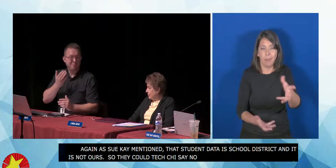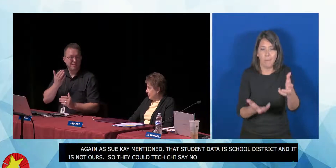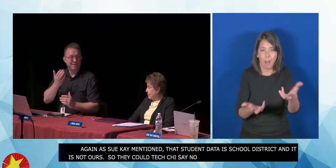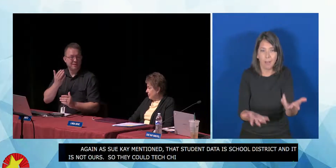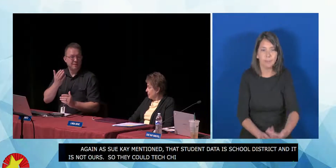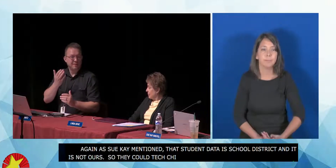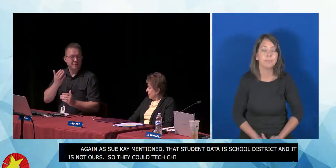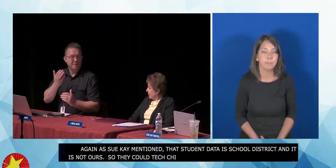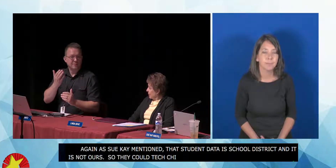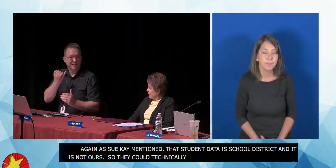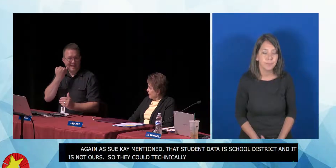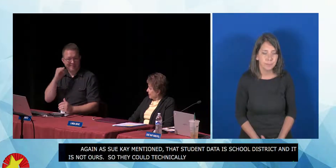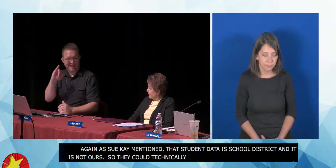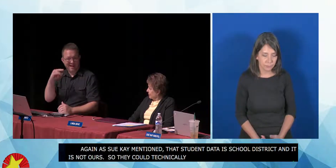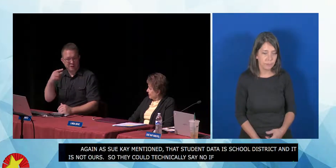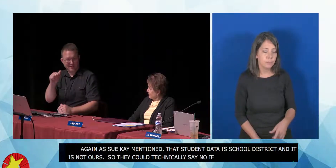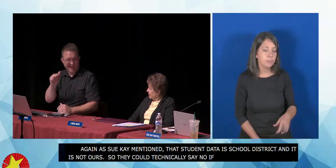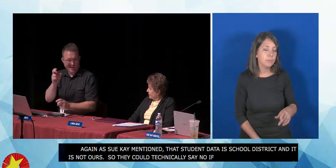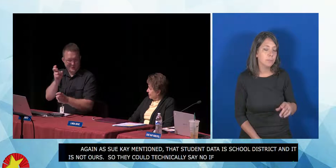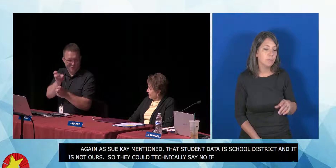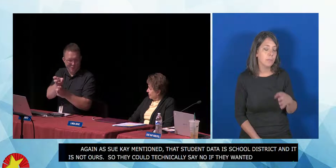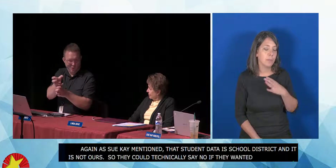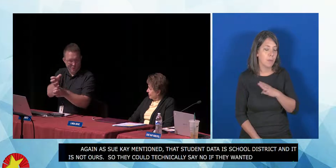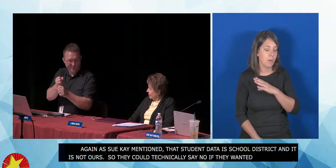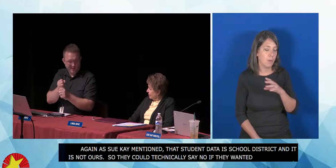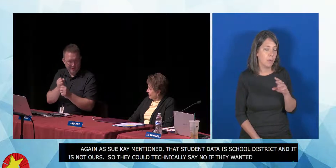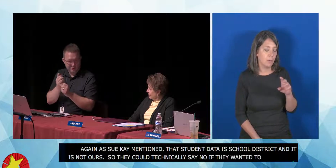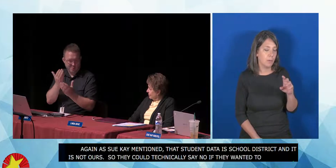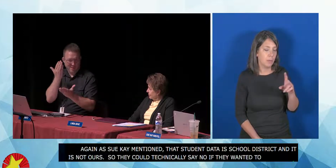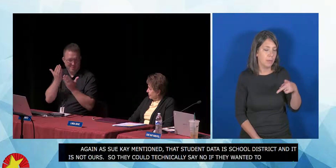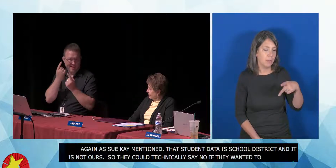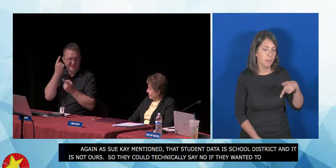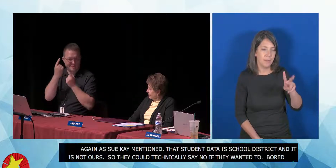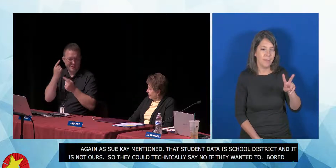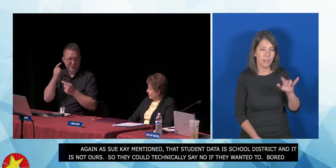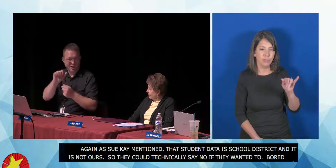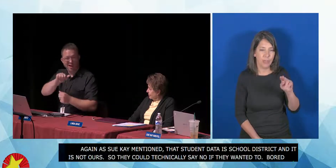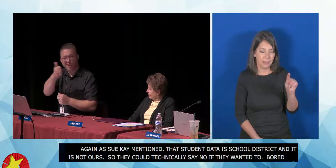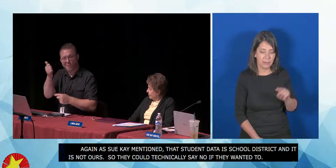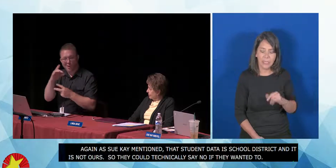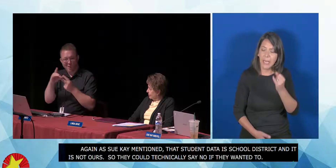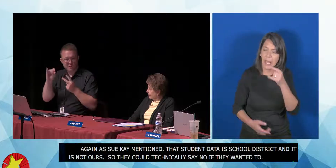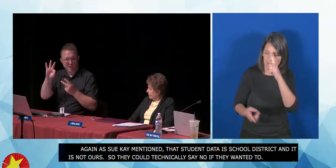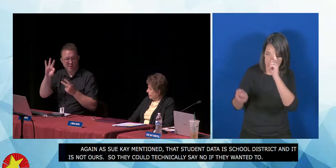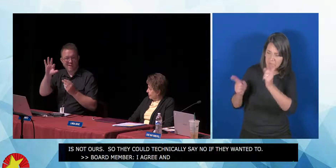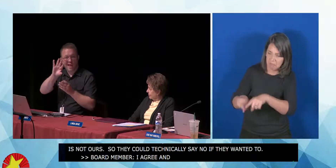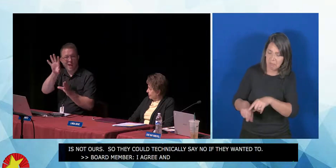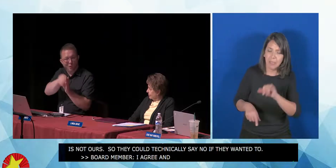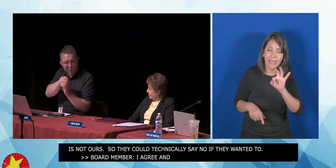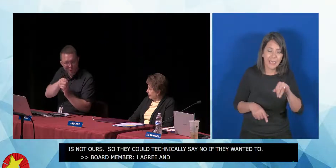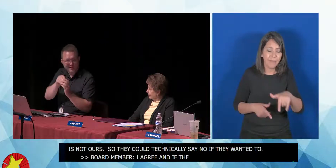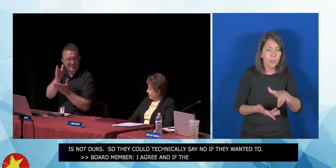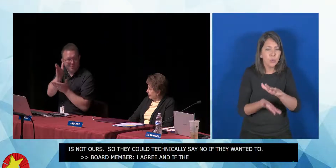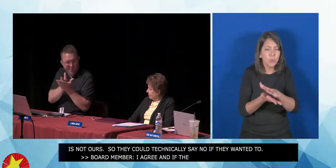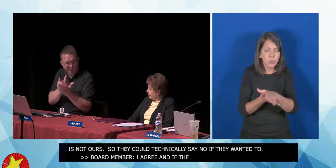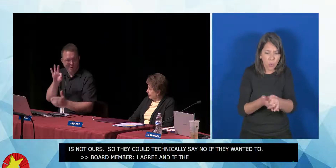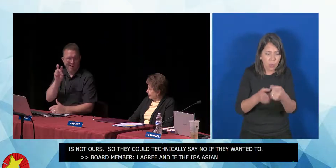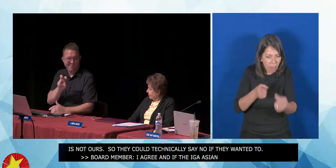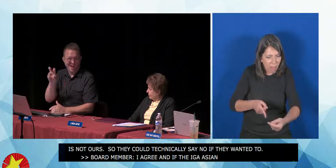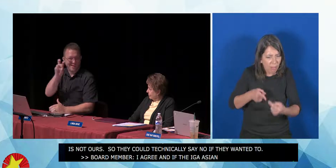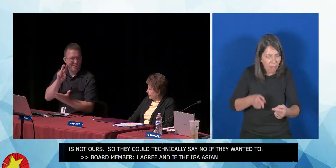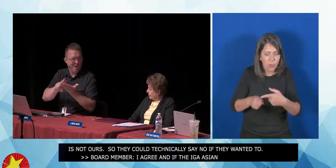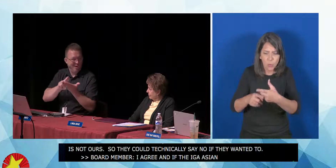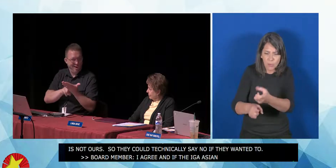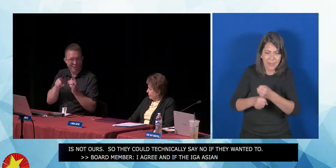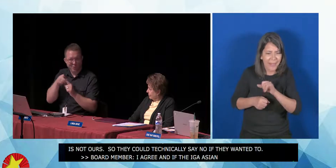I agree, and if the IGAs make it difficult to get the information, then maybe we